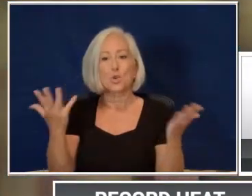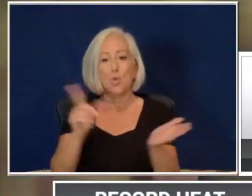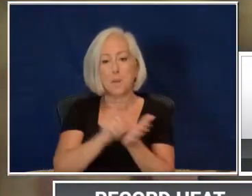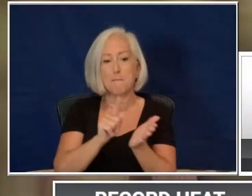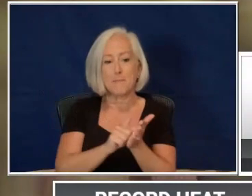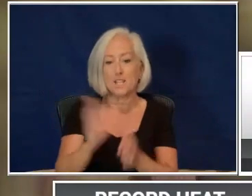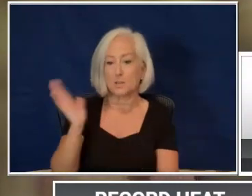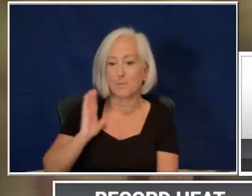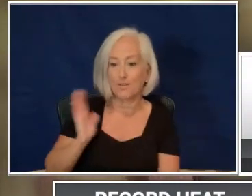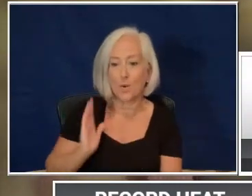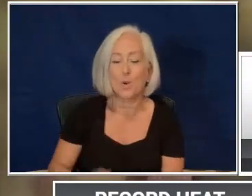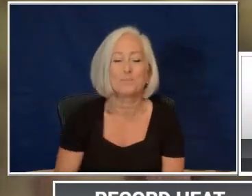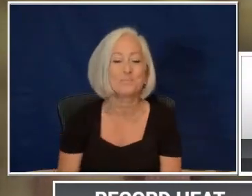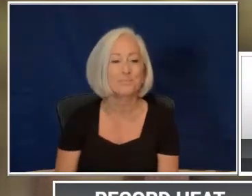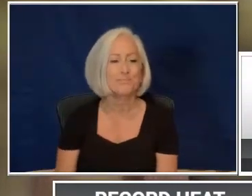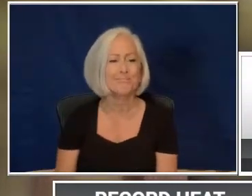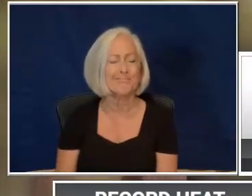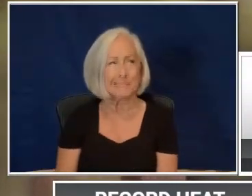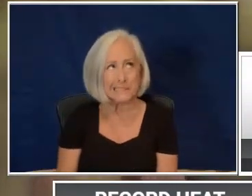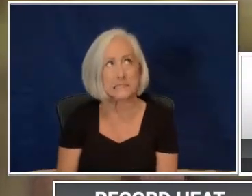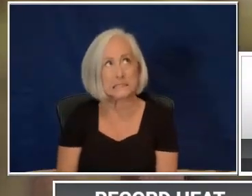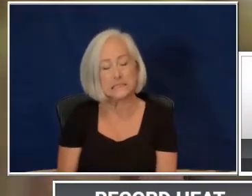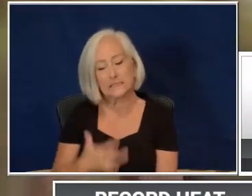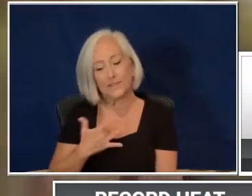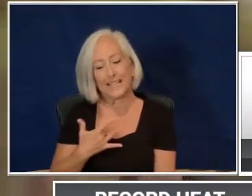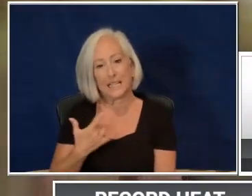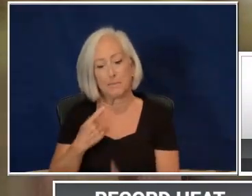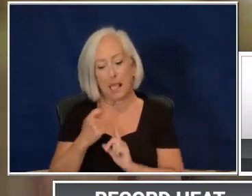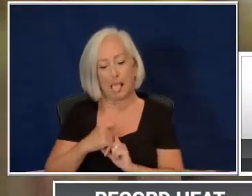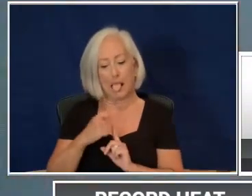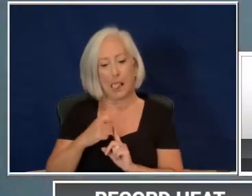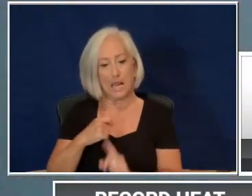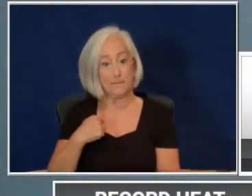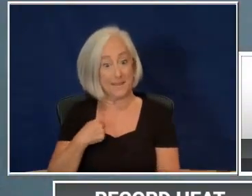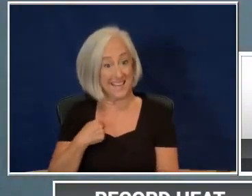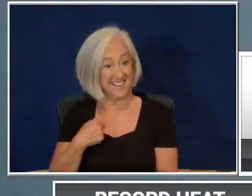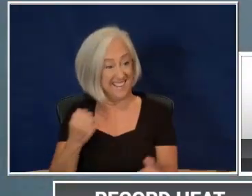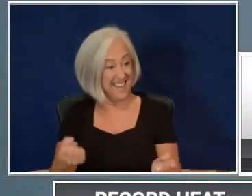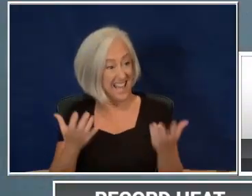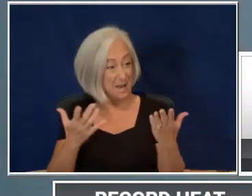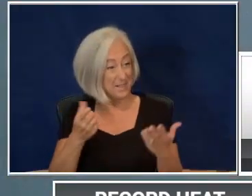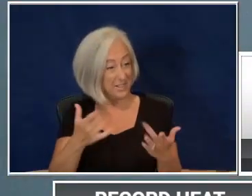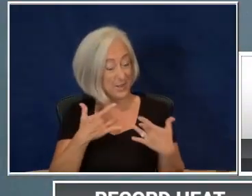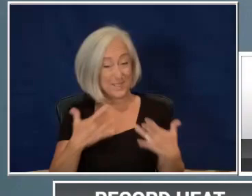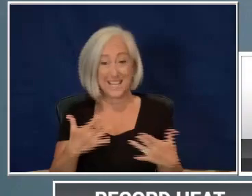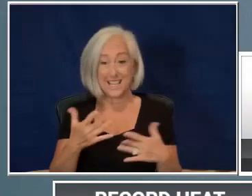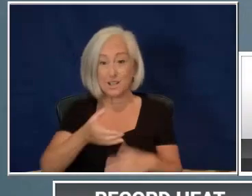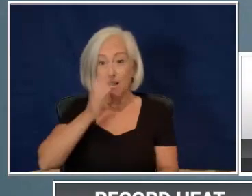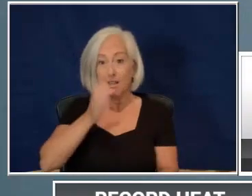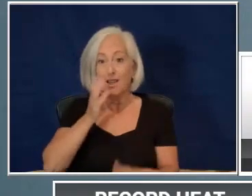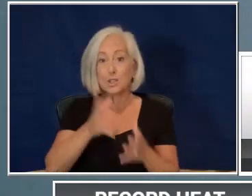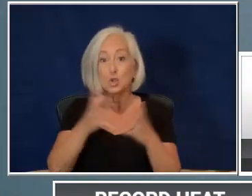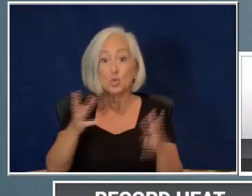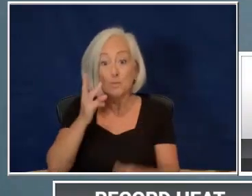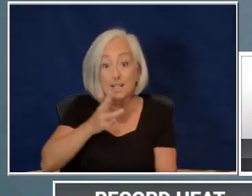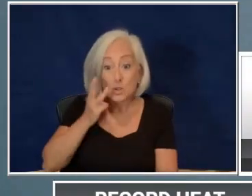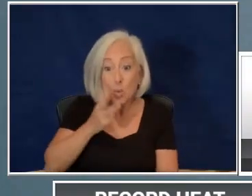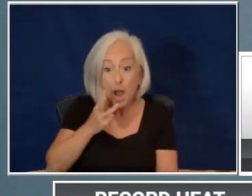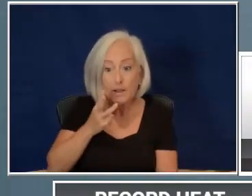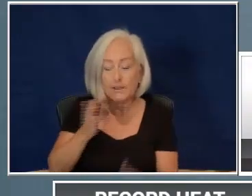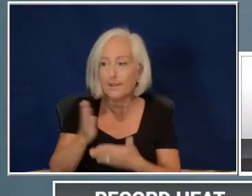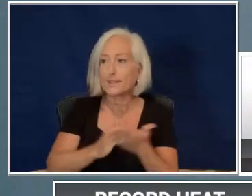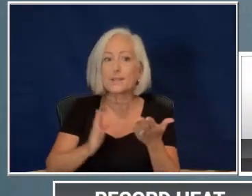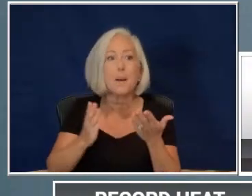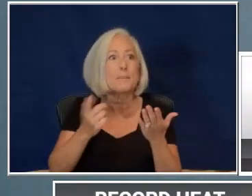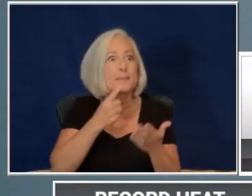this morning on this next story. Okay, so how many of you end up having sometimes a little too much wine? Well, some say you can never have enough. Psychologists at